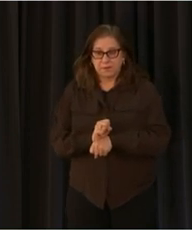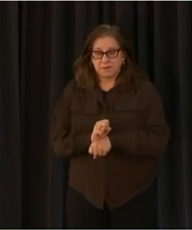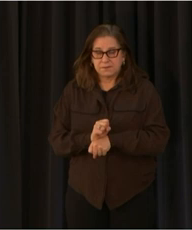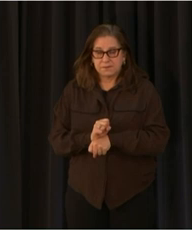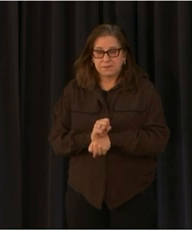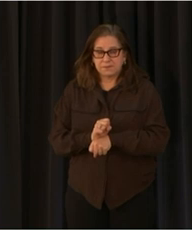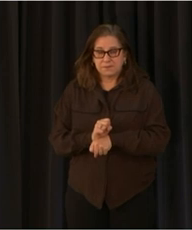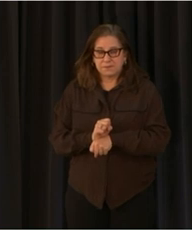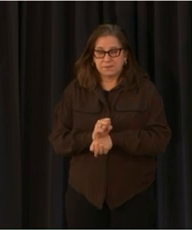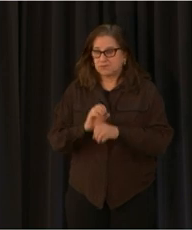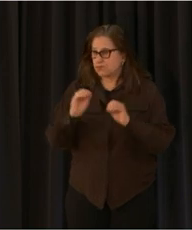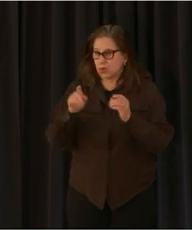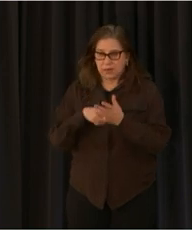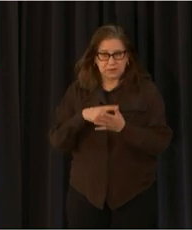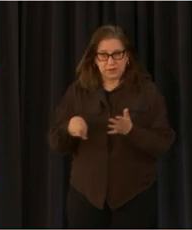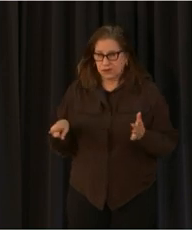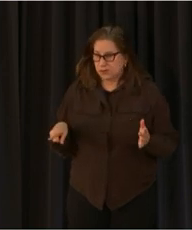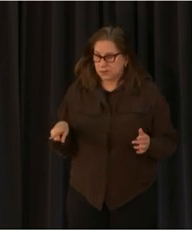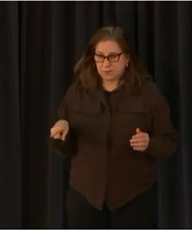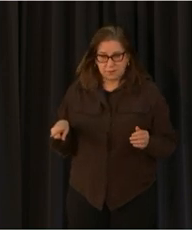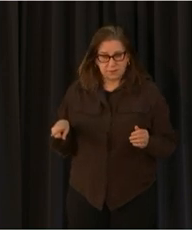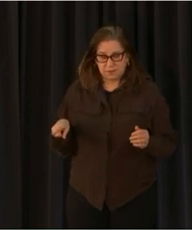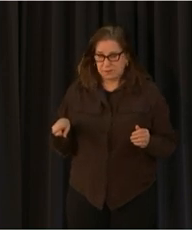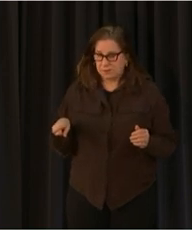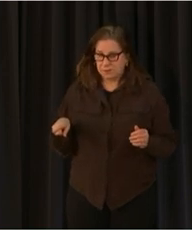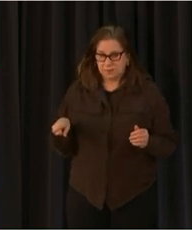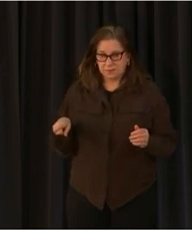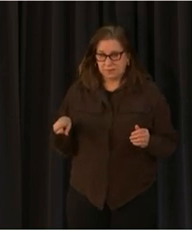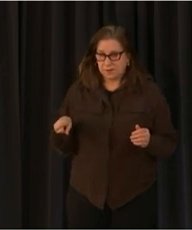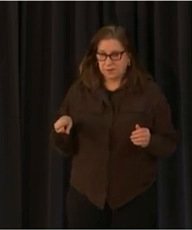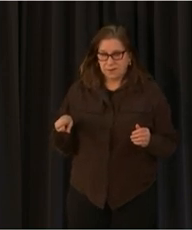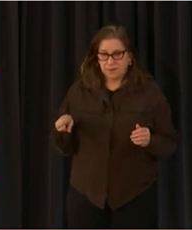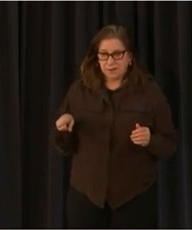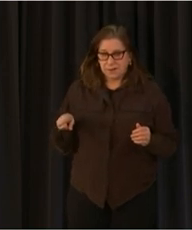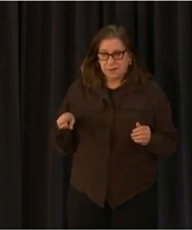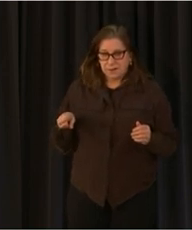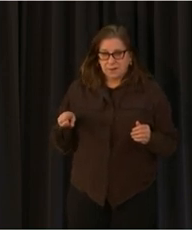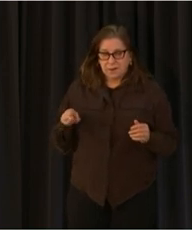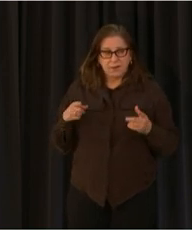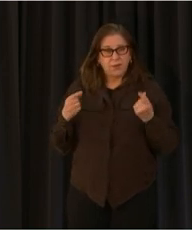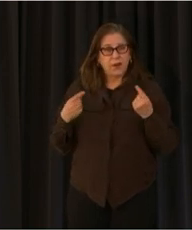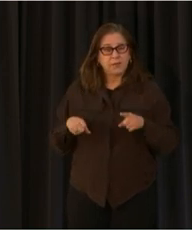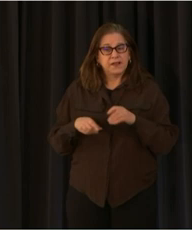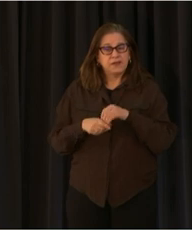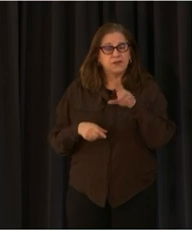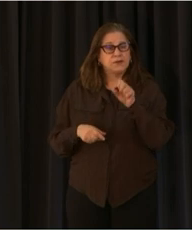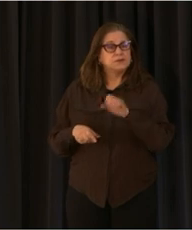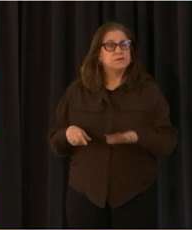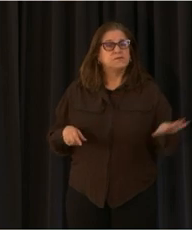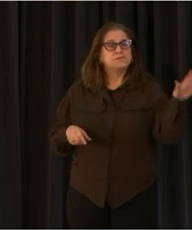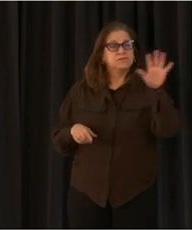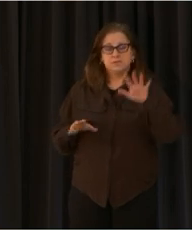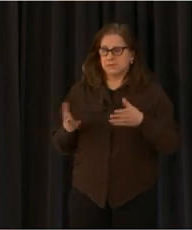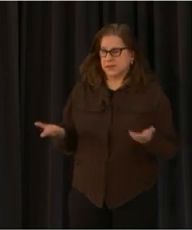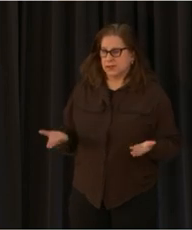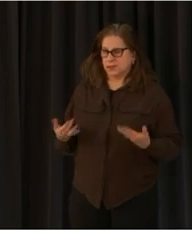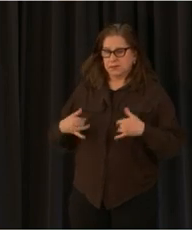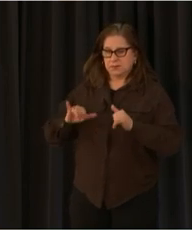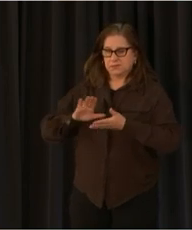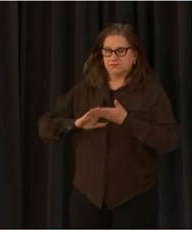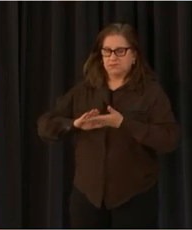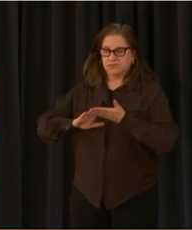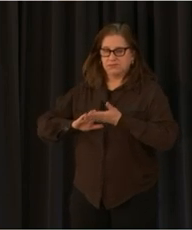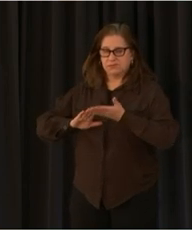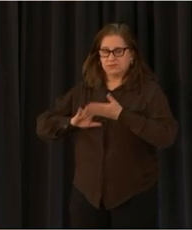was canceled. So just want people to be mindful of that. Thank you, Madam Mayor. Thank you, Dr. Nesbitt. And also